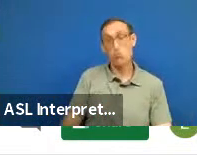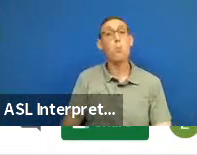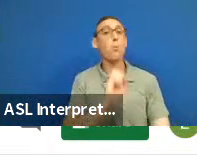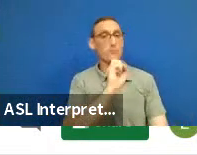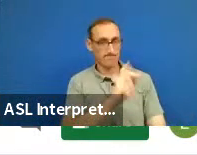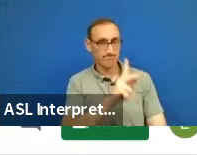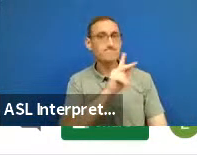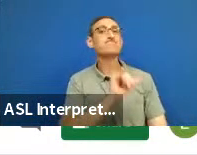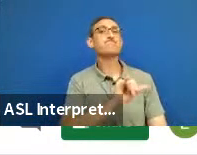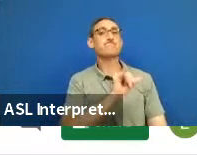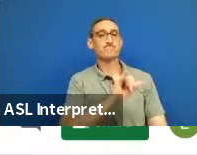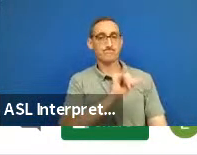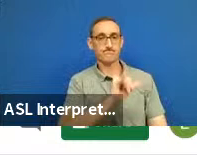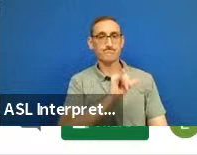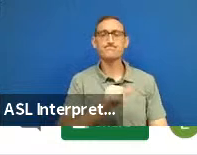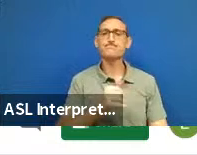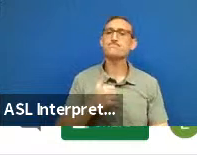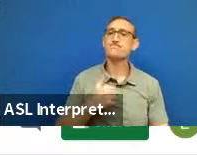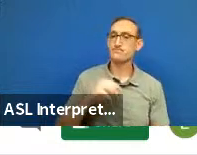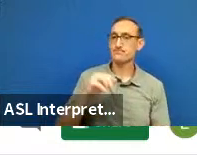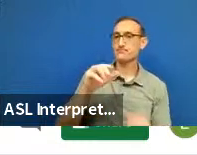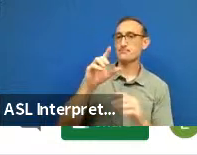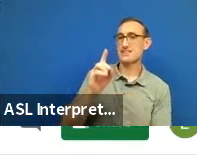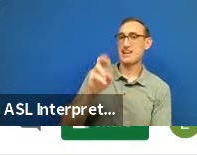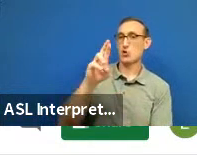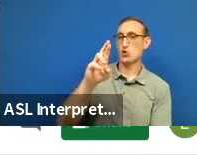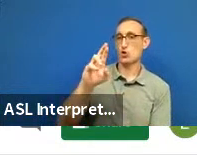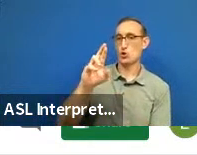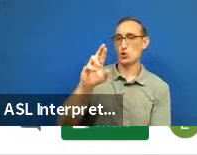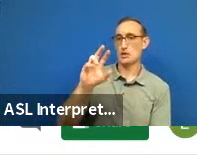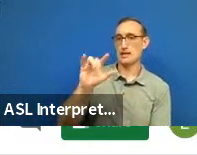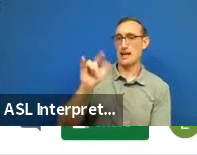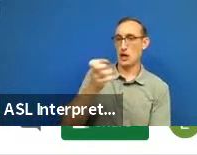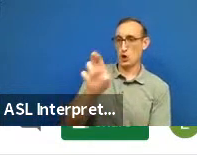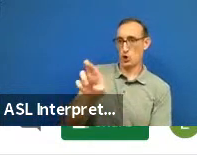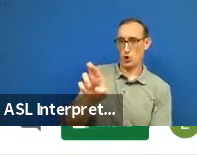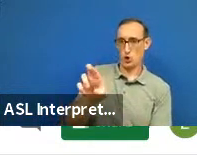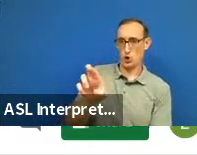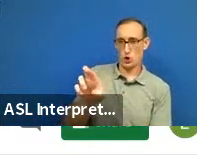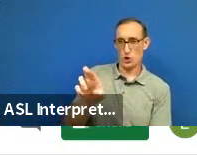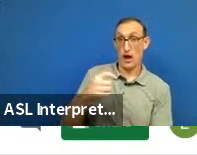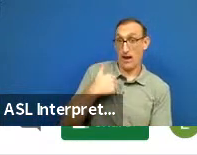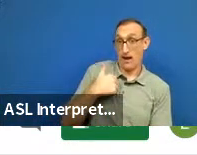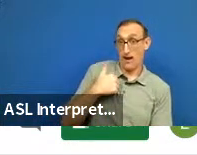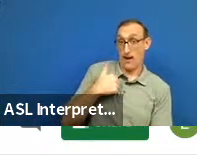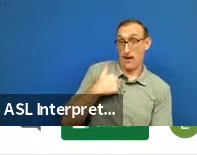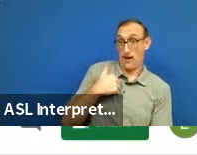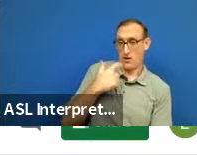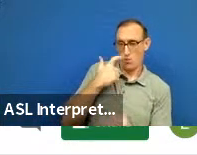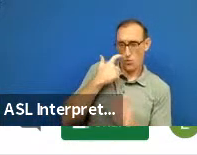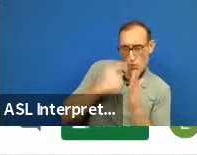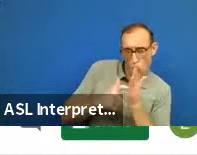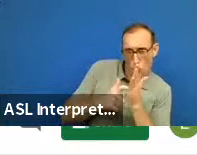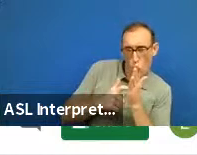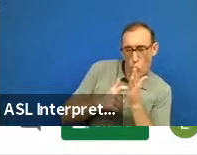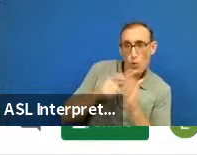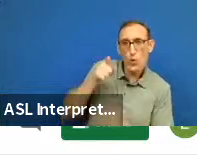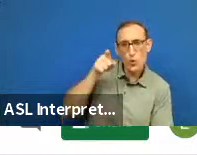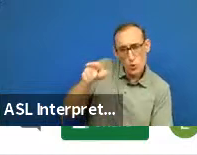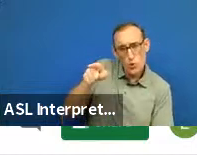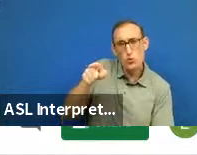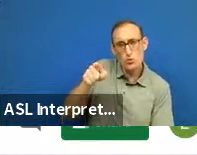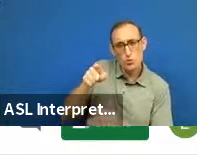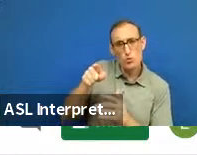So I just noted in the chat that your GSBA was $1,500. That seems